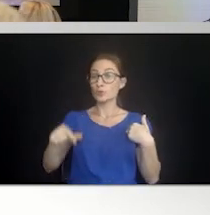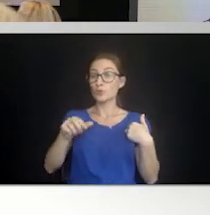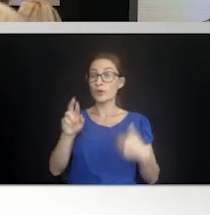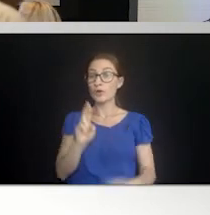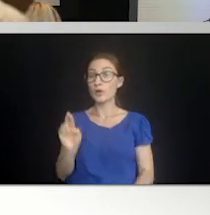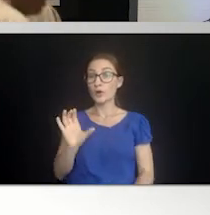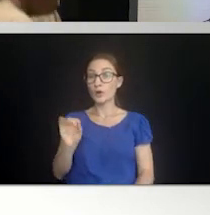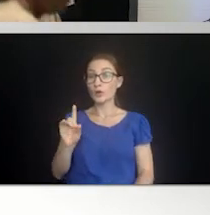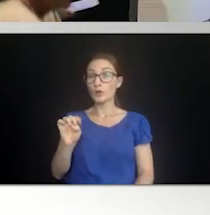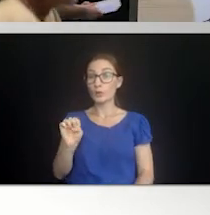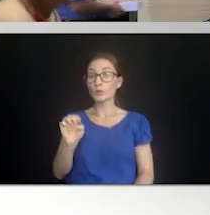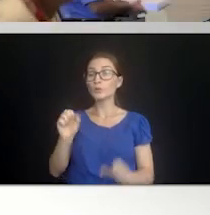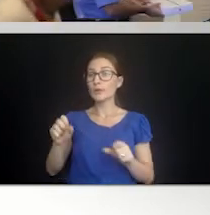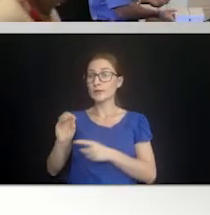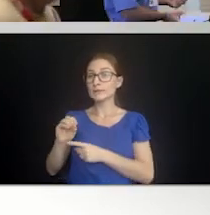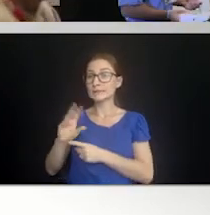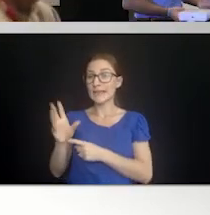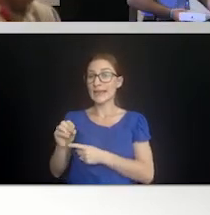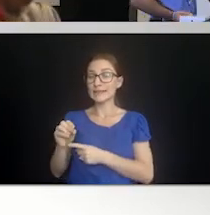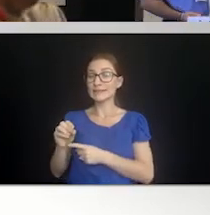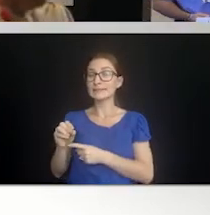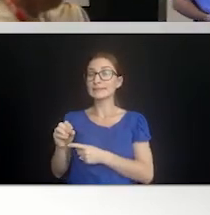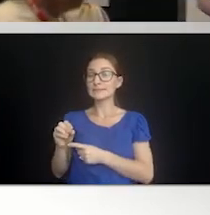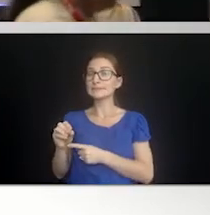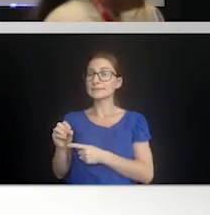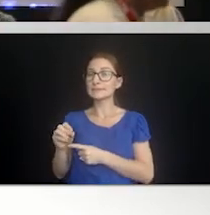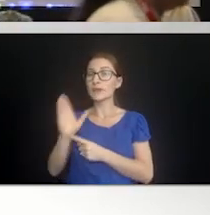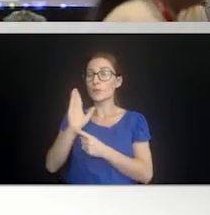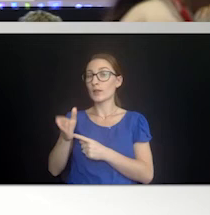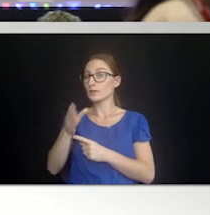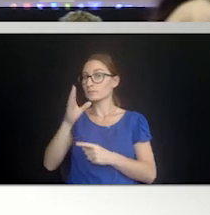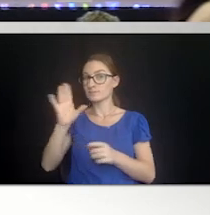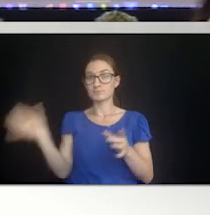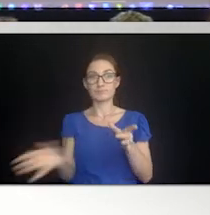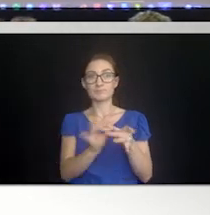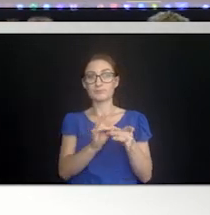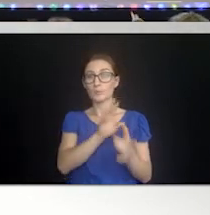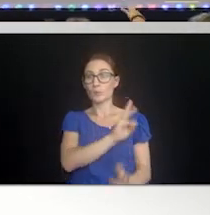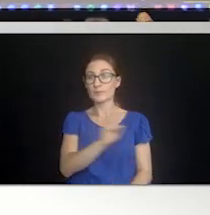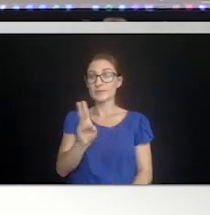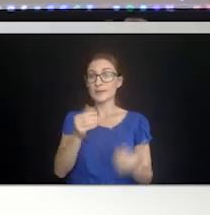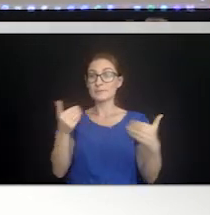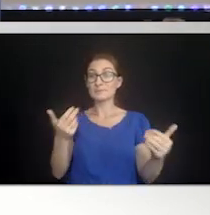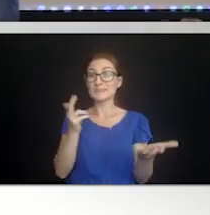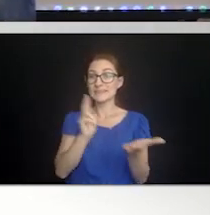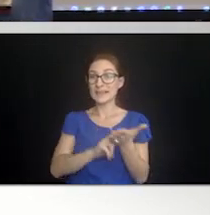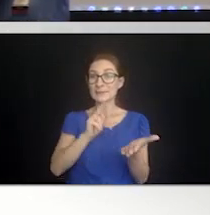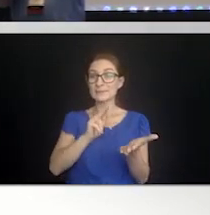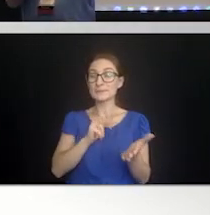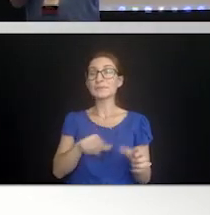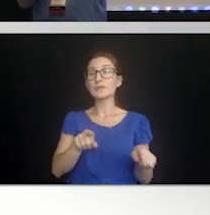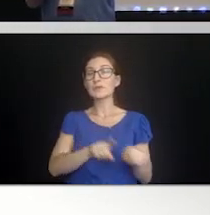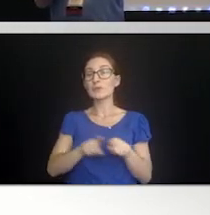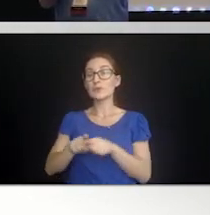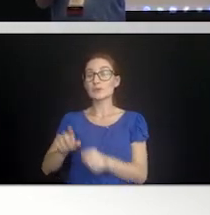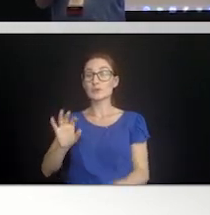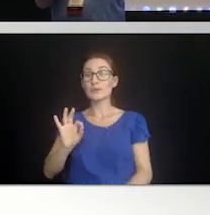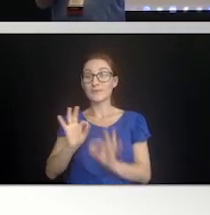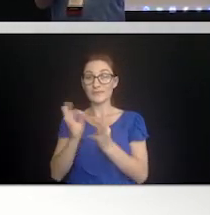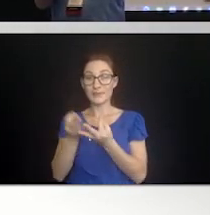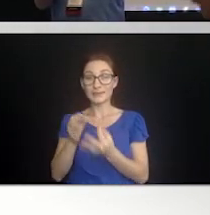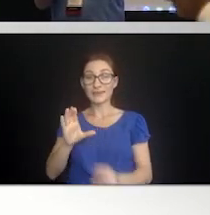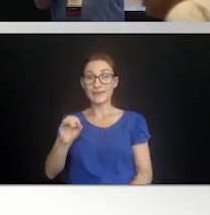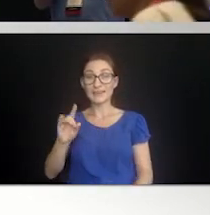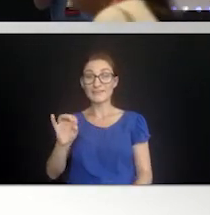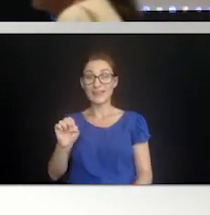little QR code on here you can scan, and when you scan that, it takes you right to the website to sign up. Also, the Family Cafe